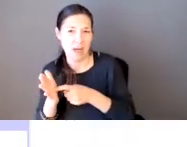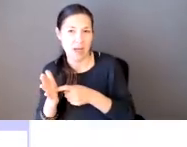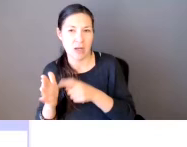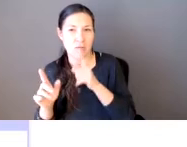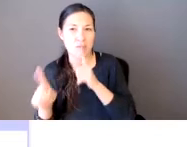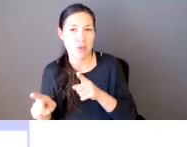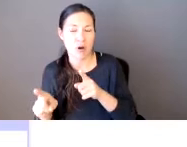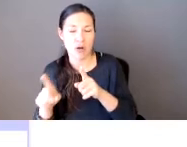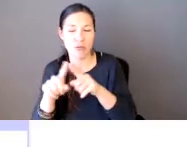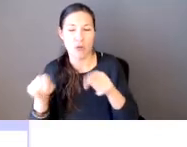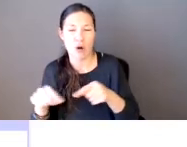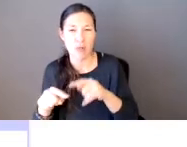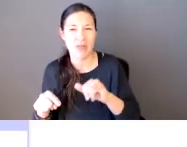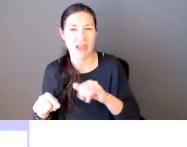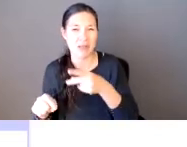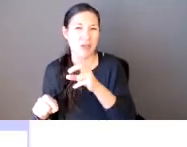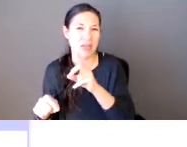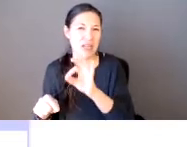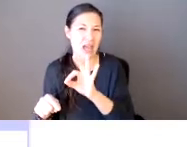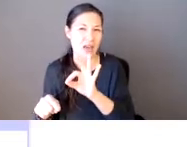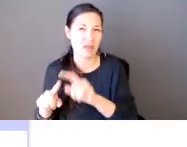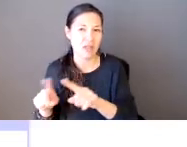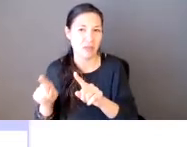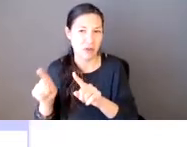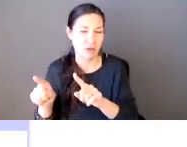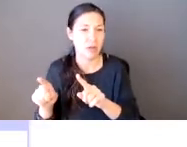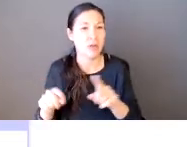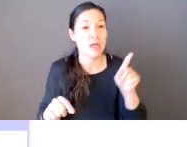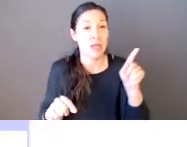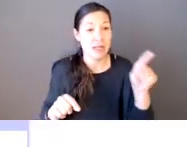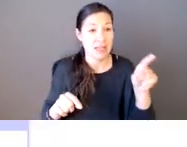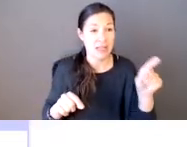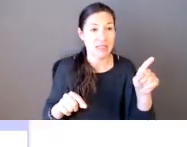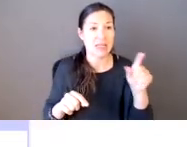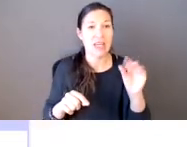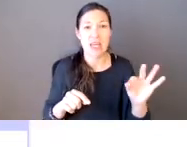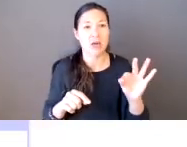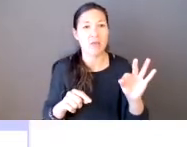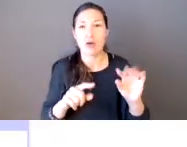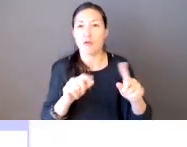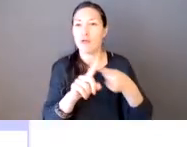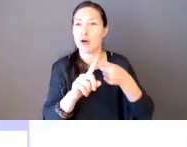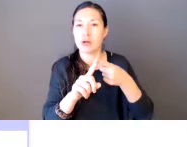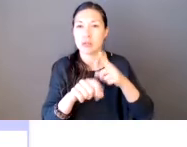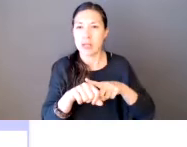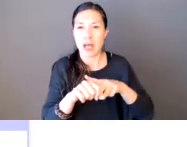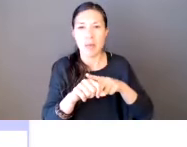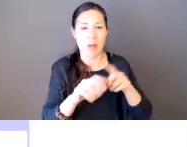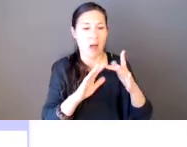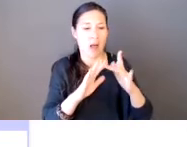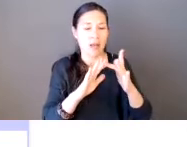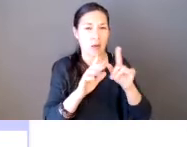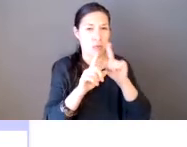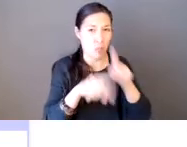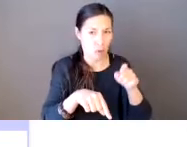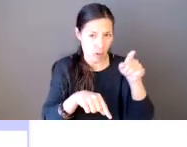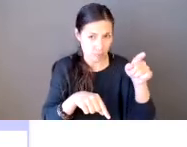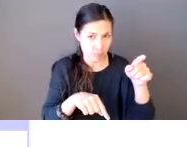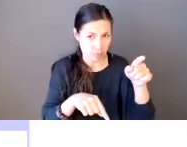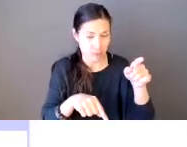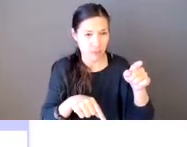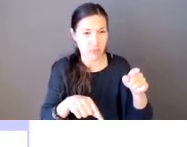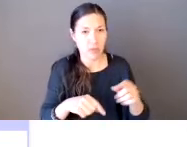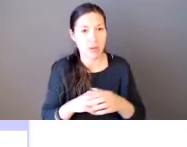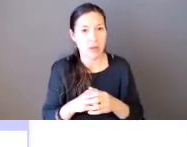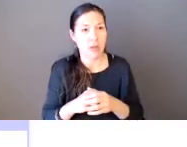document, this is what you would fill out for an online report. I do want to go through a couple of specifics